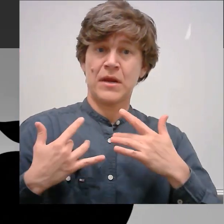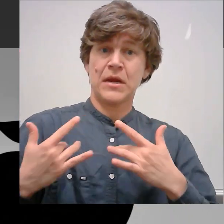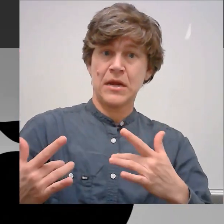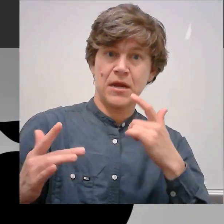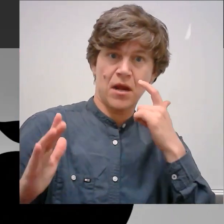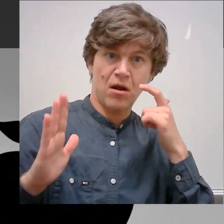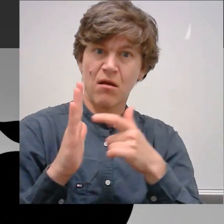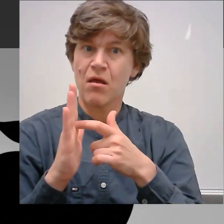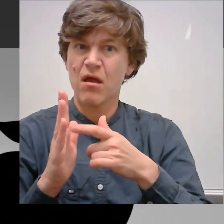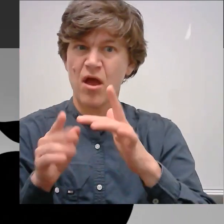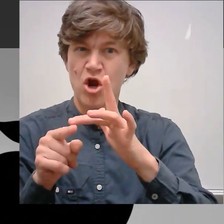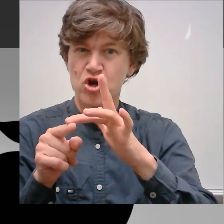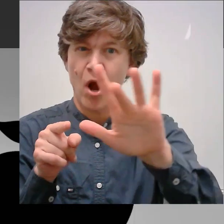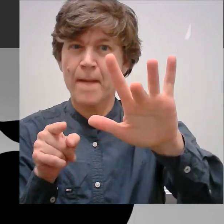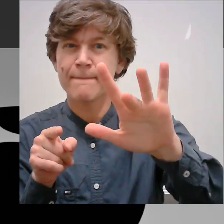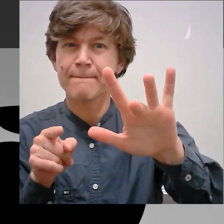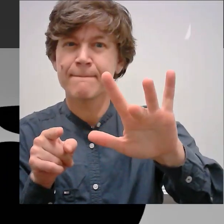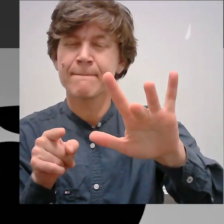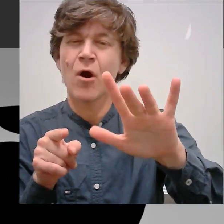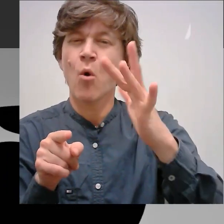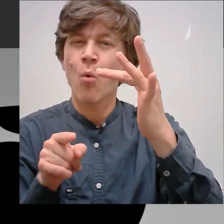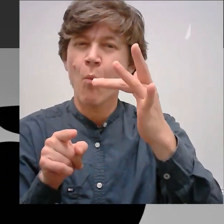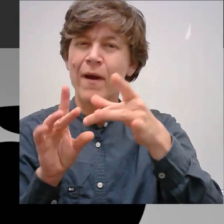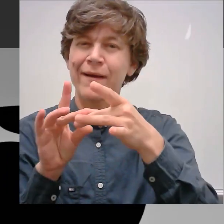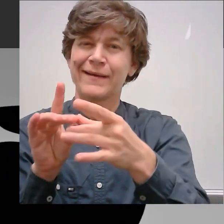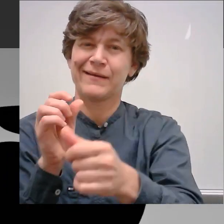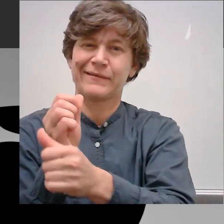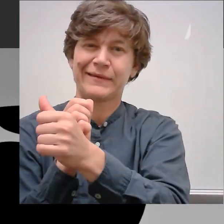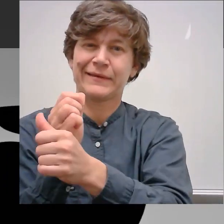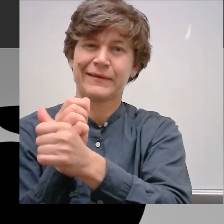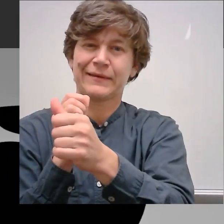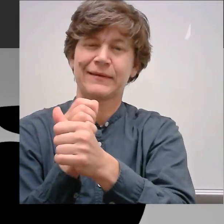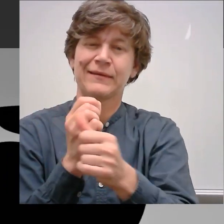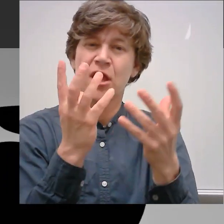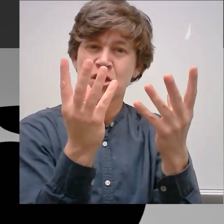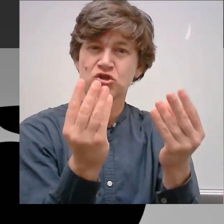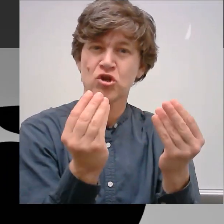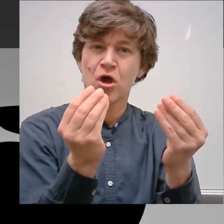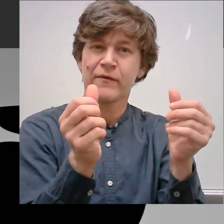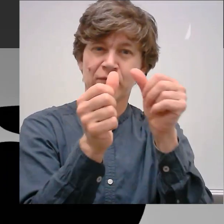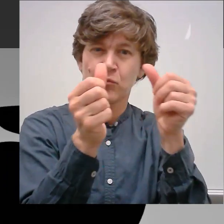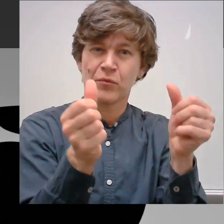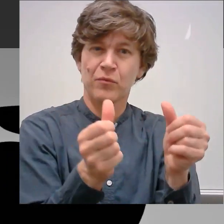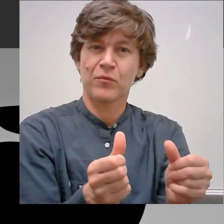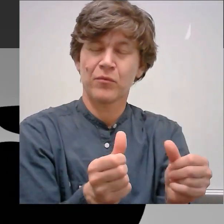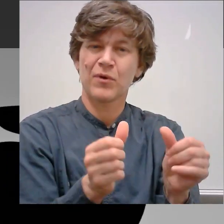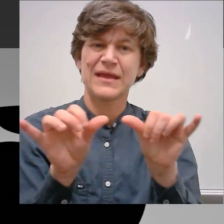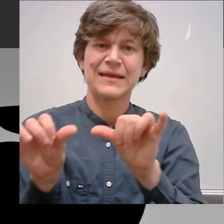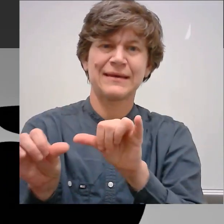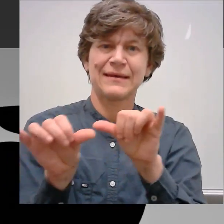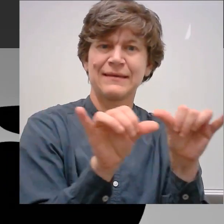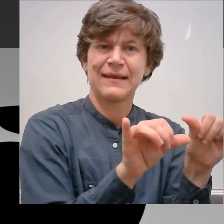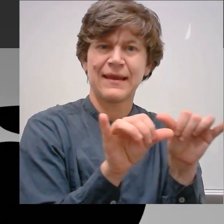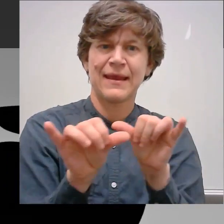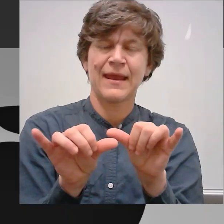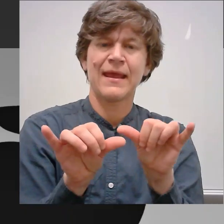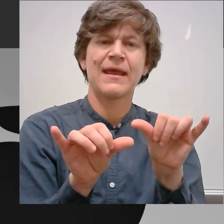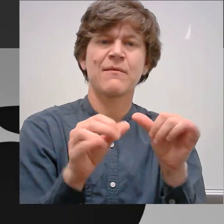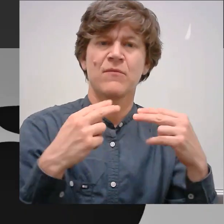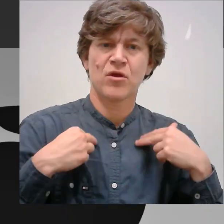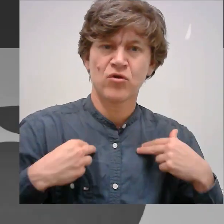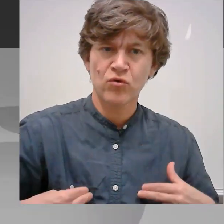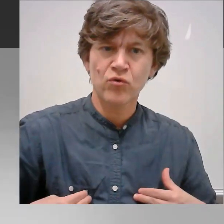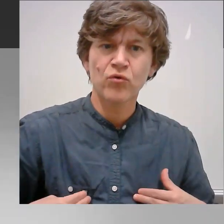remind us of what could cause harm, and soft edges remind us of human and organic forms, things that could sustain us in body and